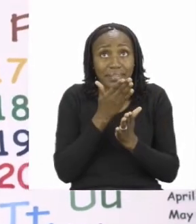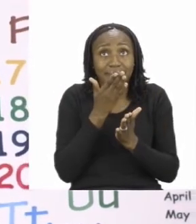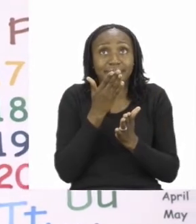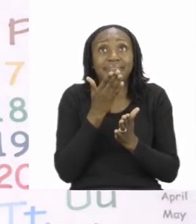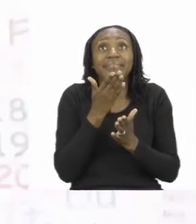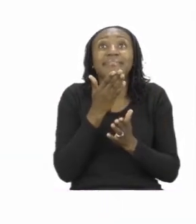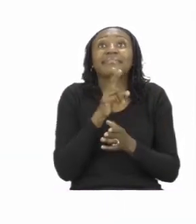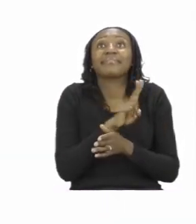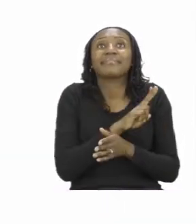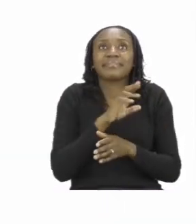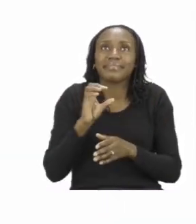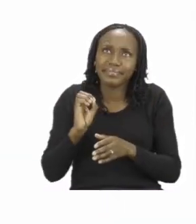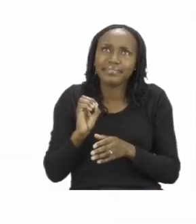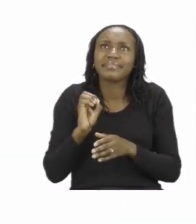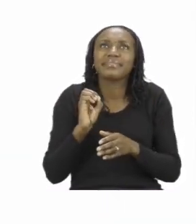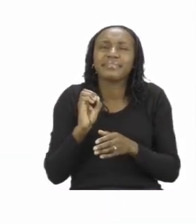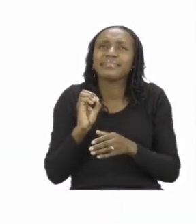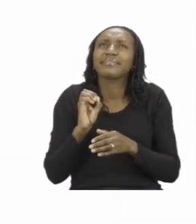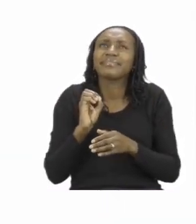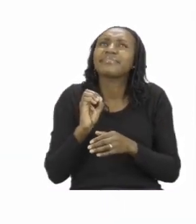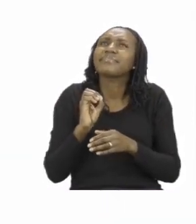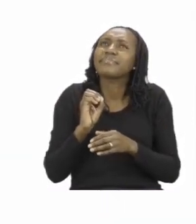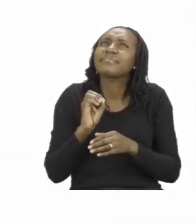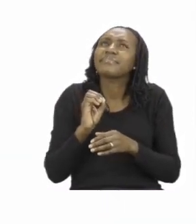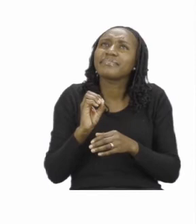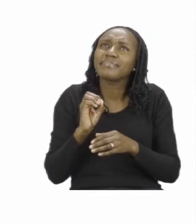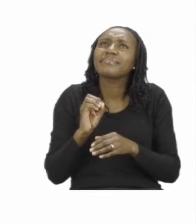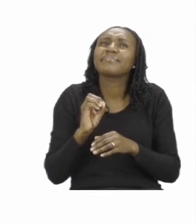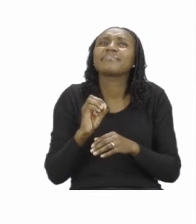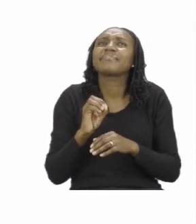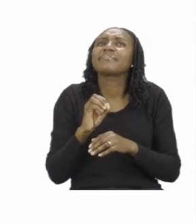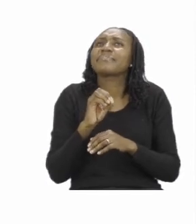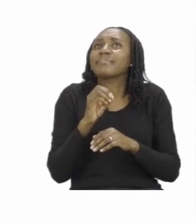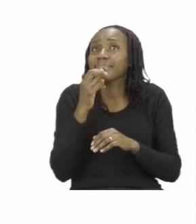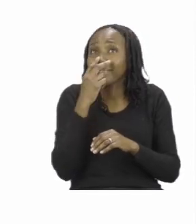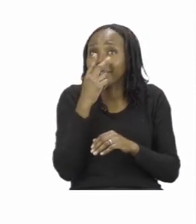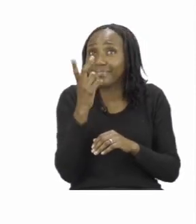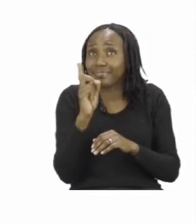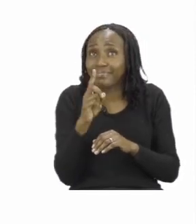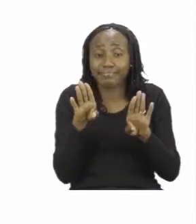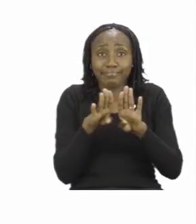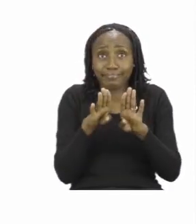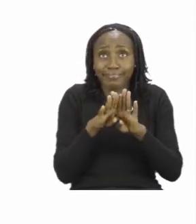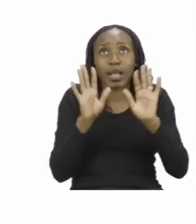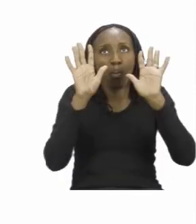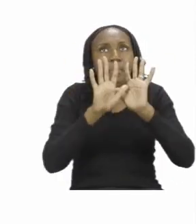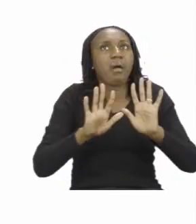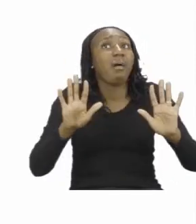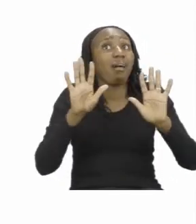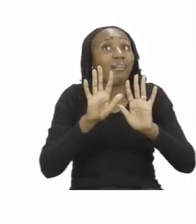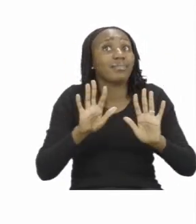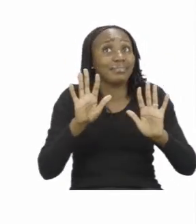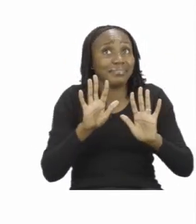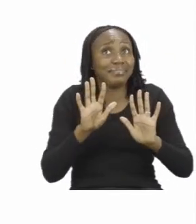page 20. On page 20, we are going to be doing some coloring.